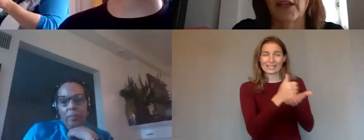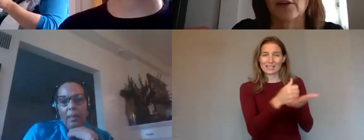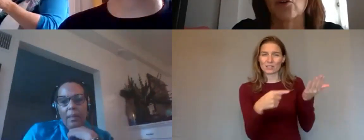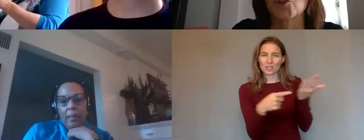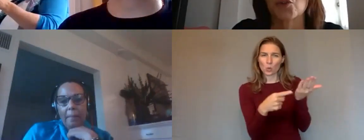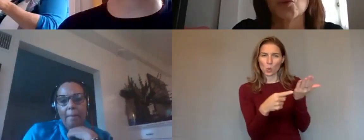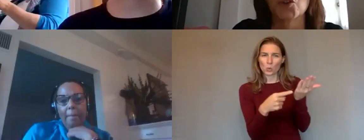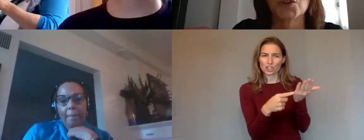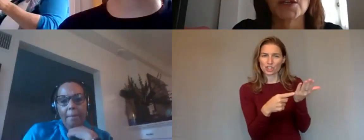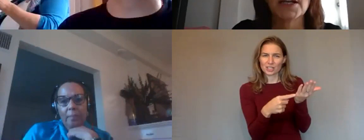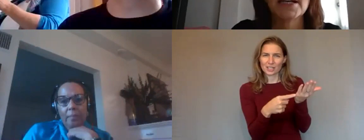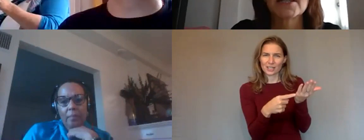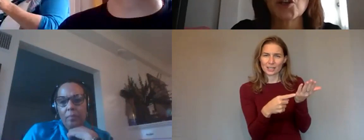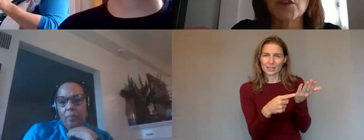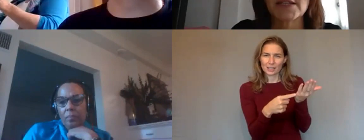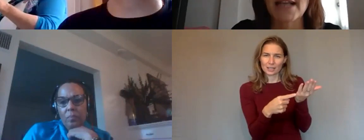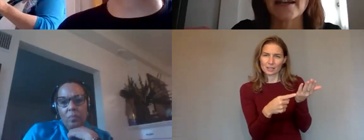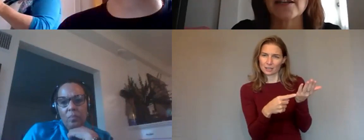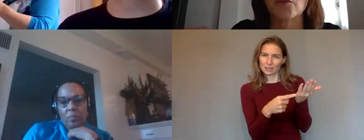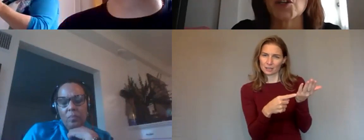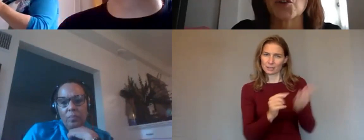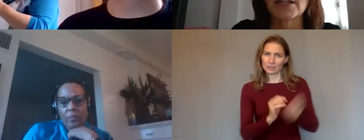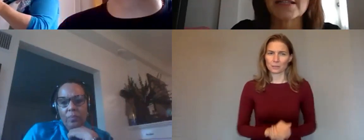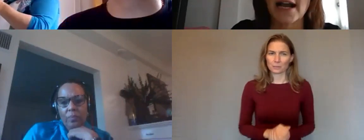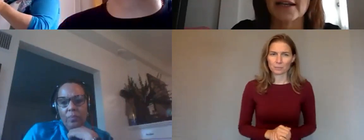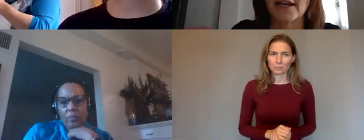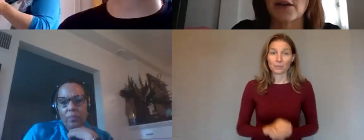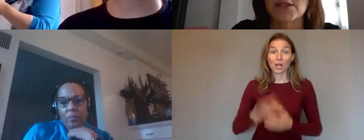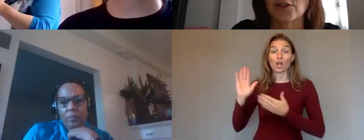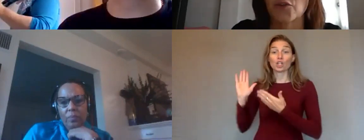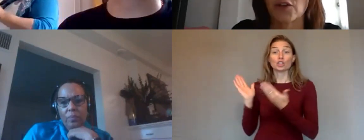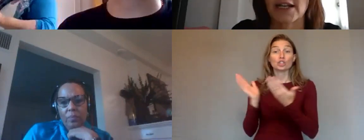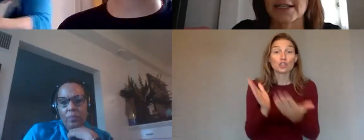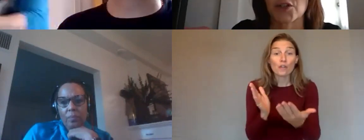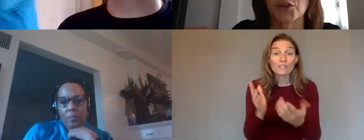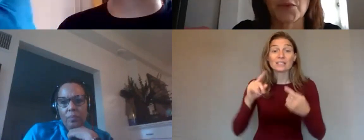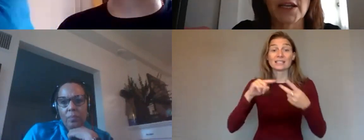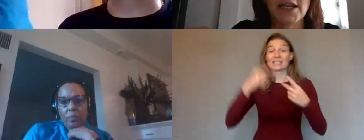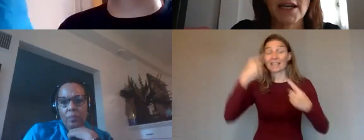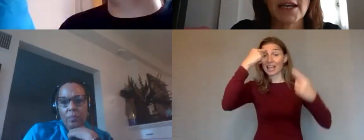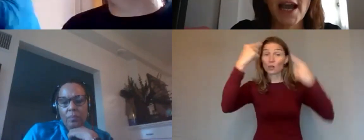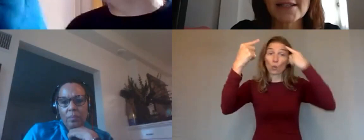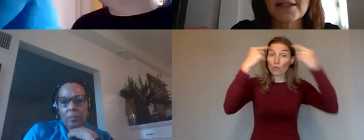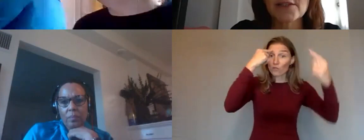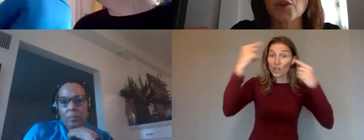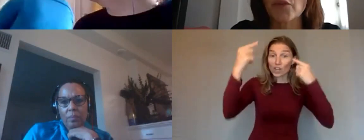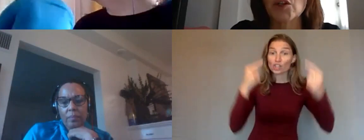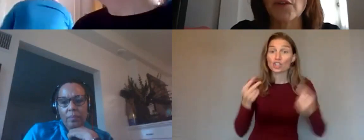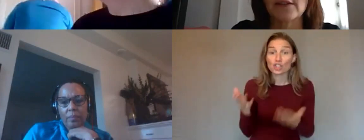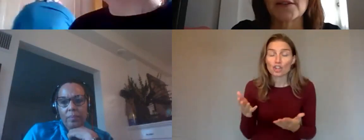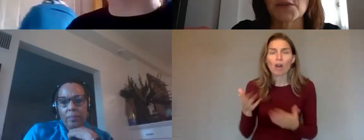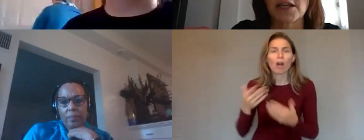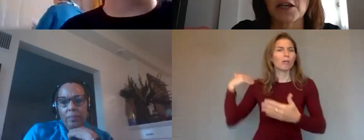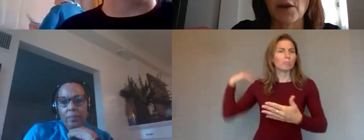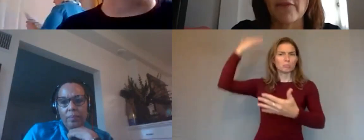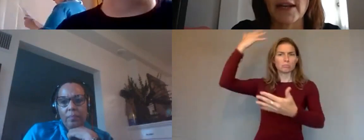assistive technology services and innovation inside and outside the organization. He has a history of